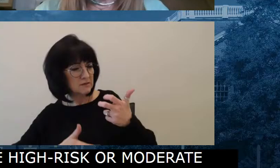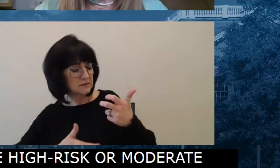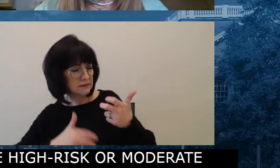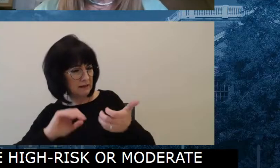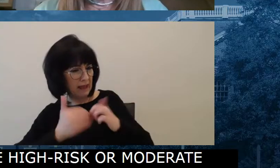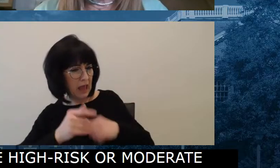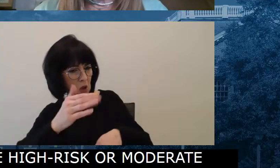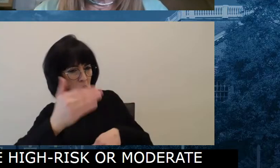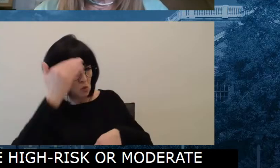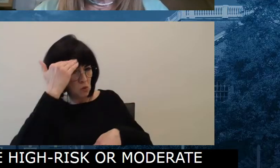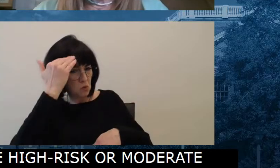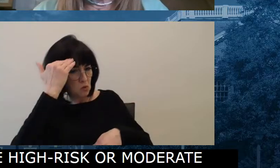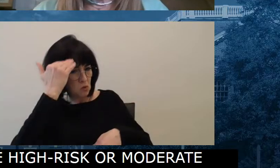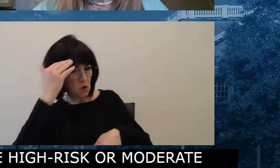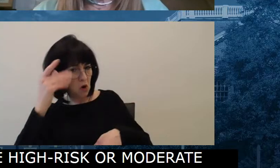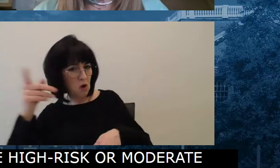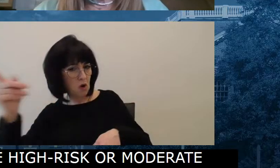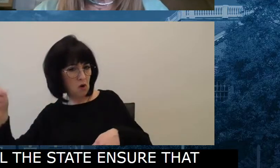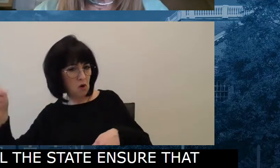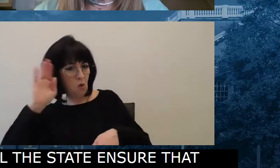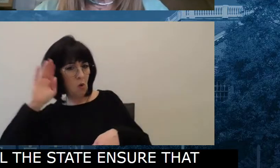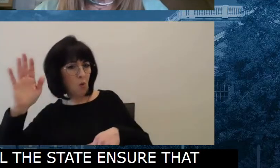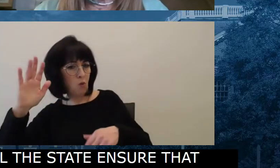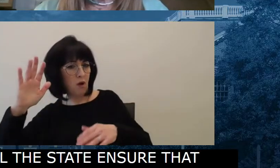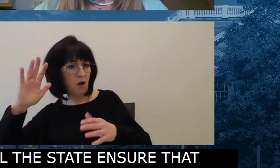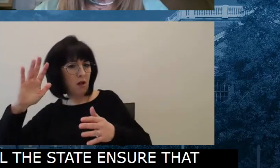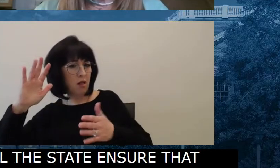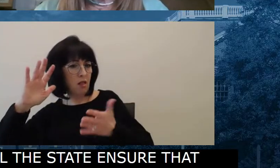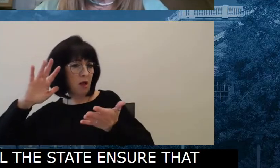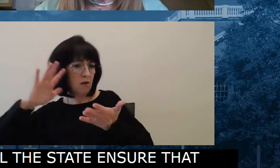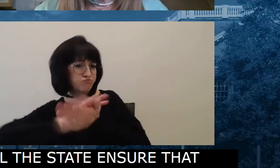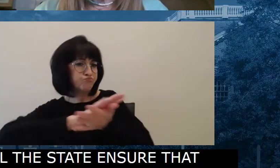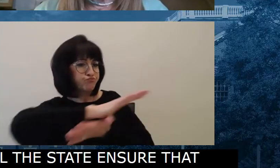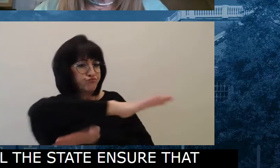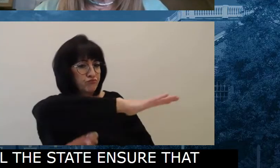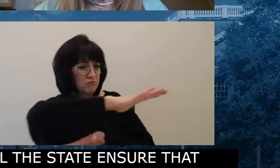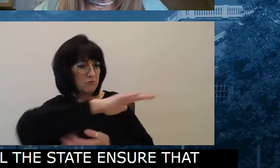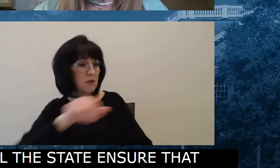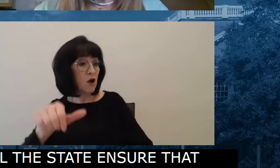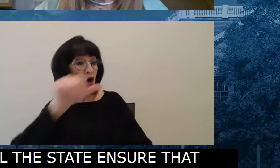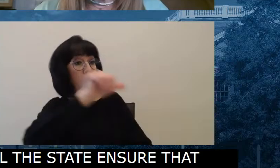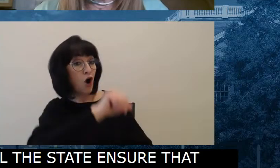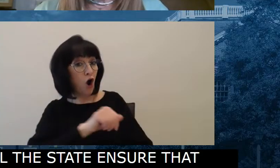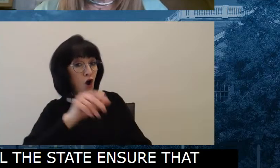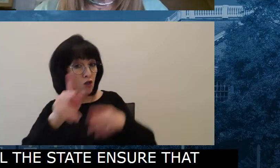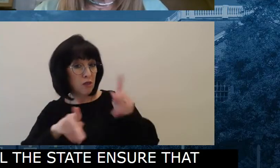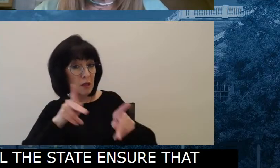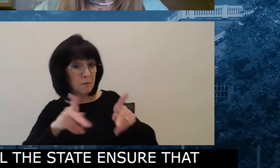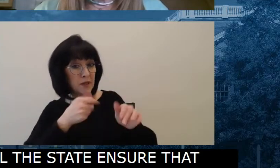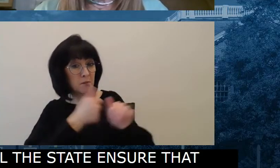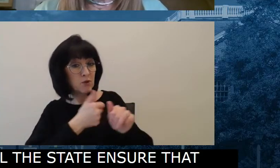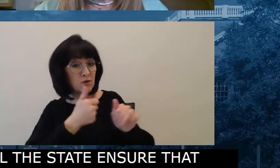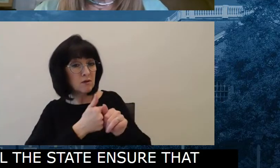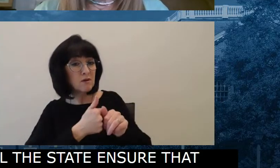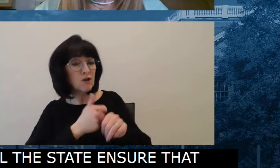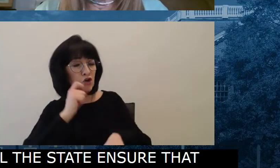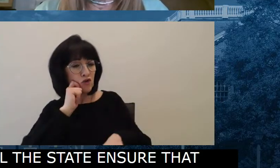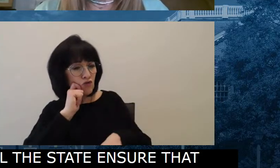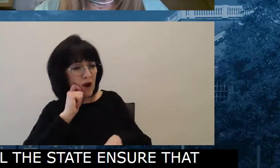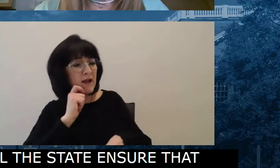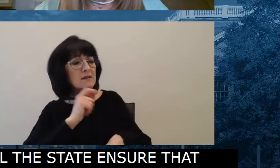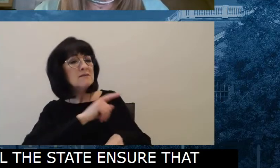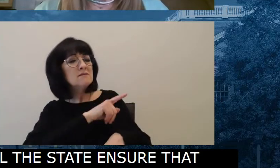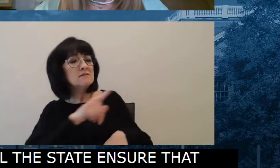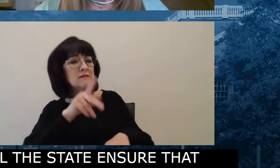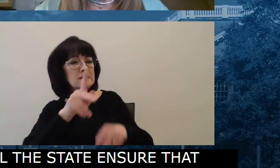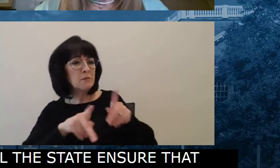some of the disparities we're seeing in race data and ethnicity data with the state, given that it seems